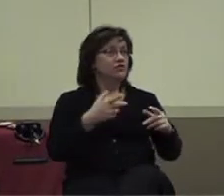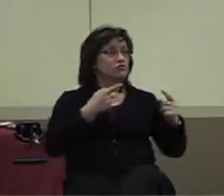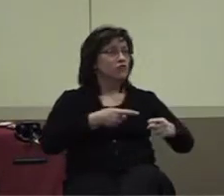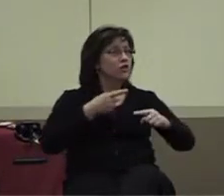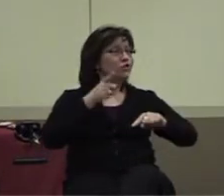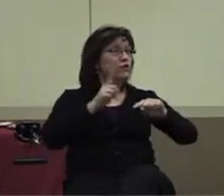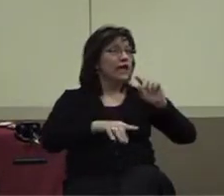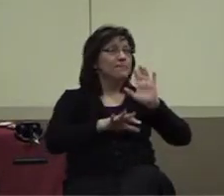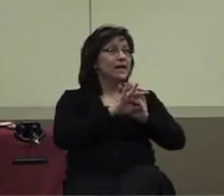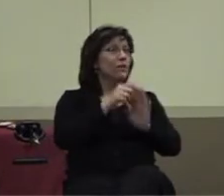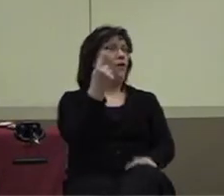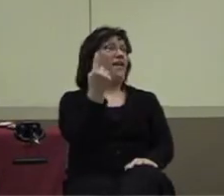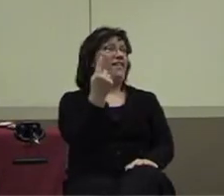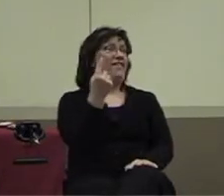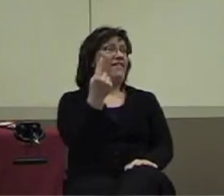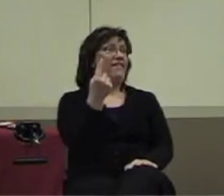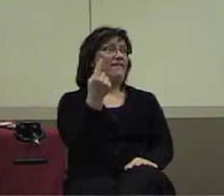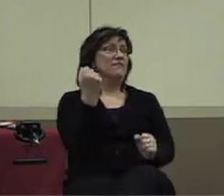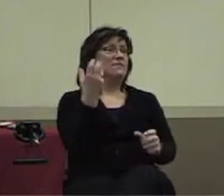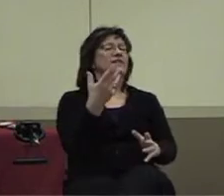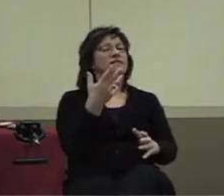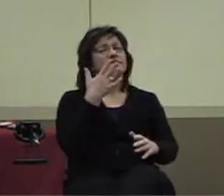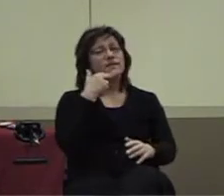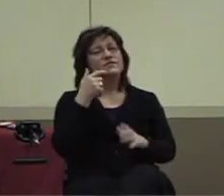I think it's best to start with one.